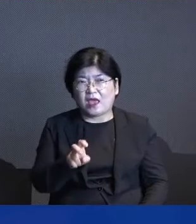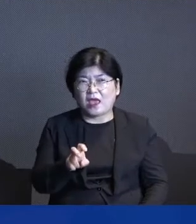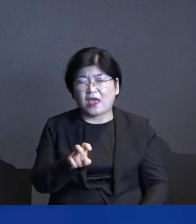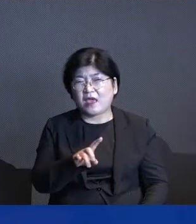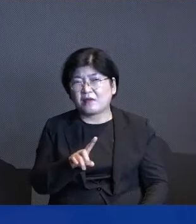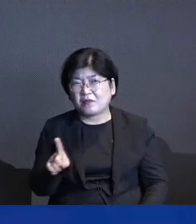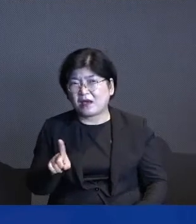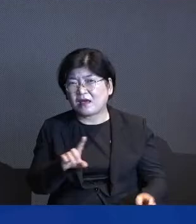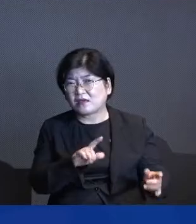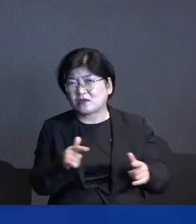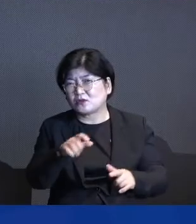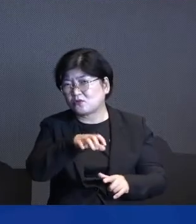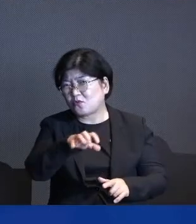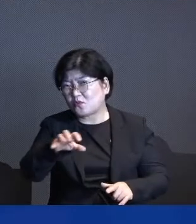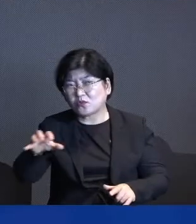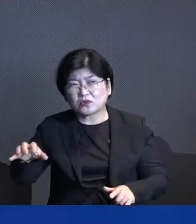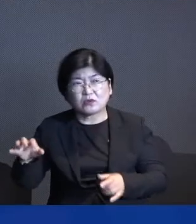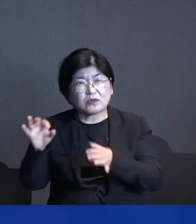slides ago.